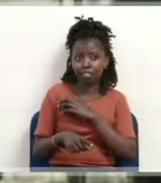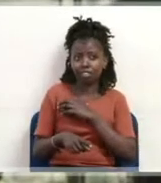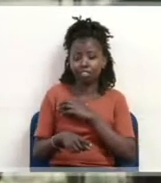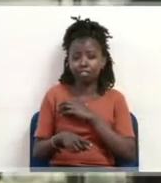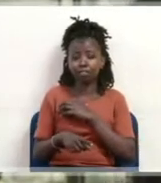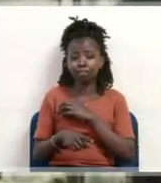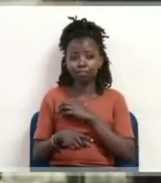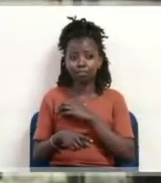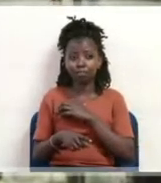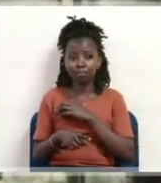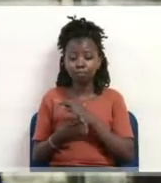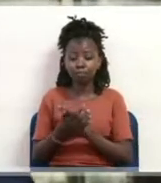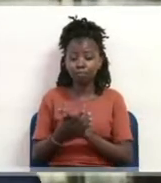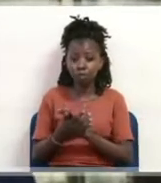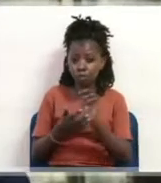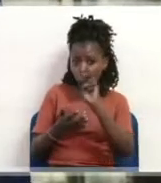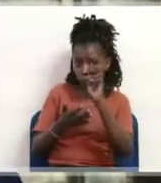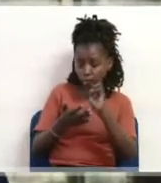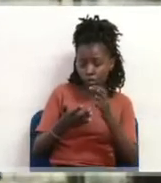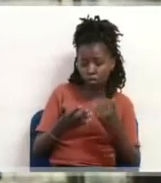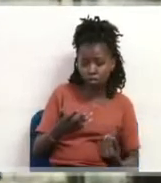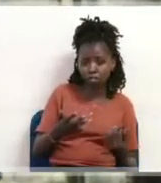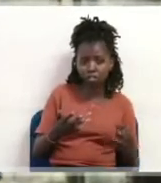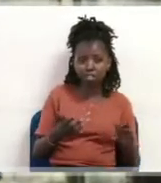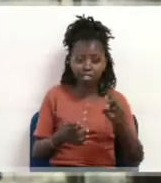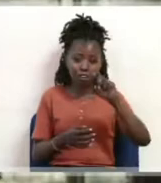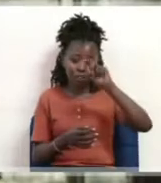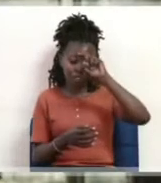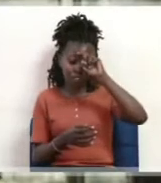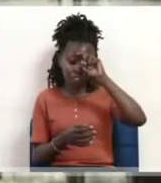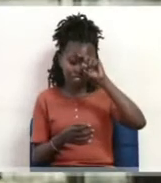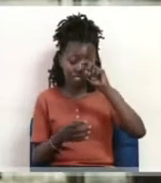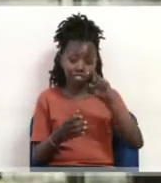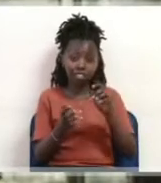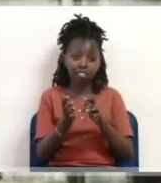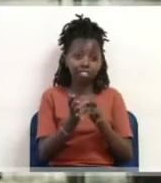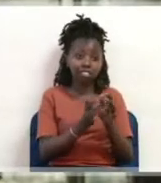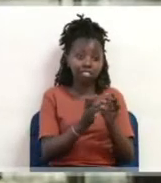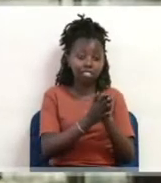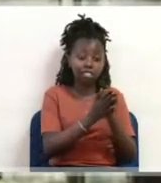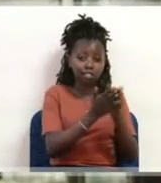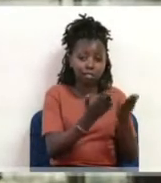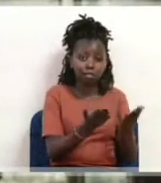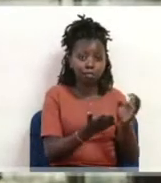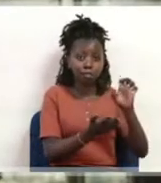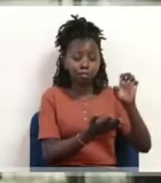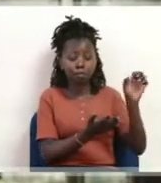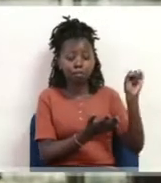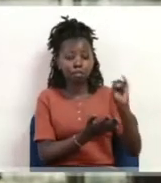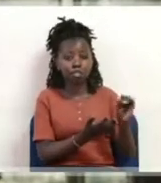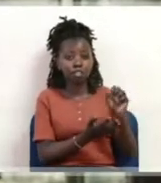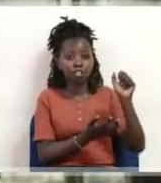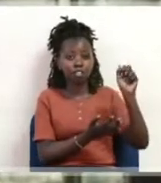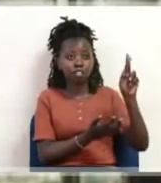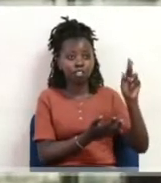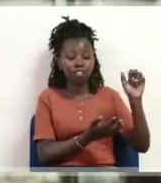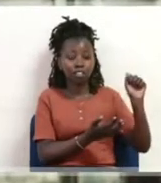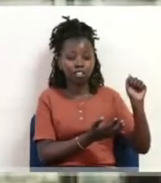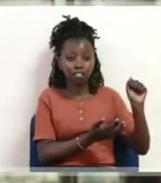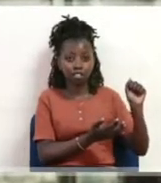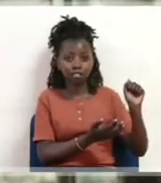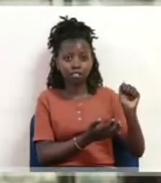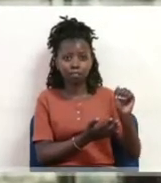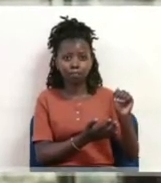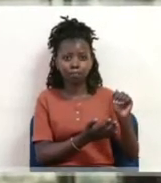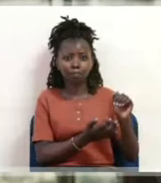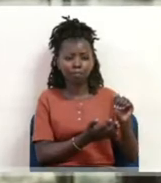And we'll be looking at the children of Israel, more so from the book of Ezra, and a lot